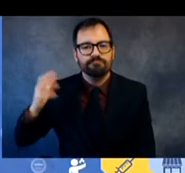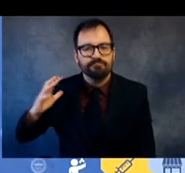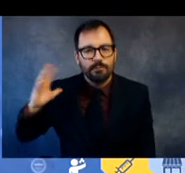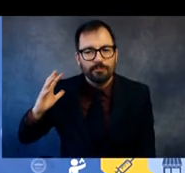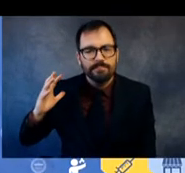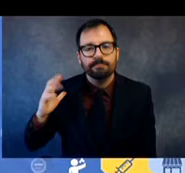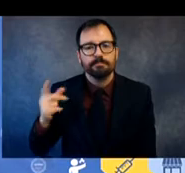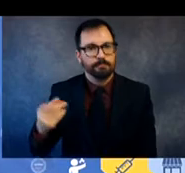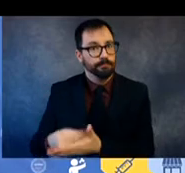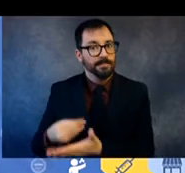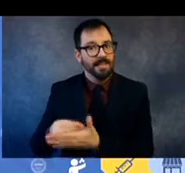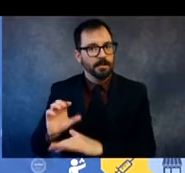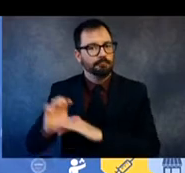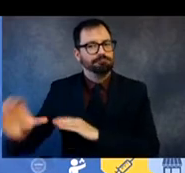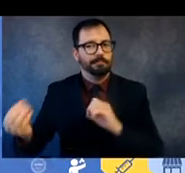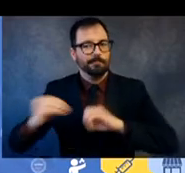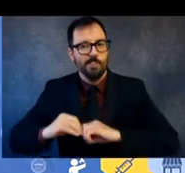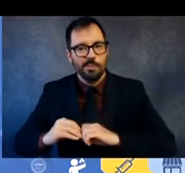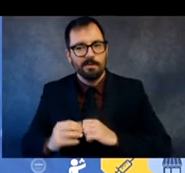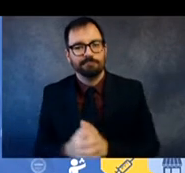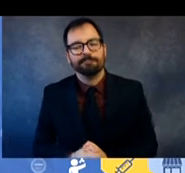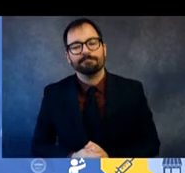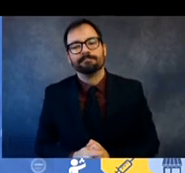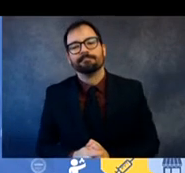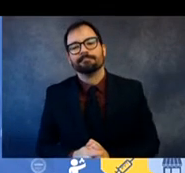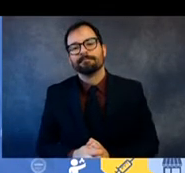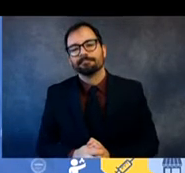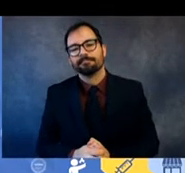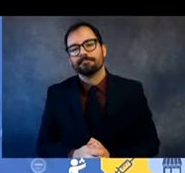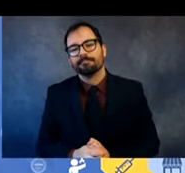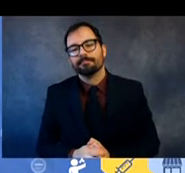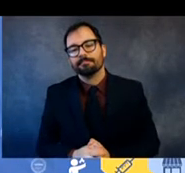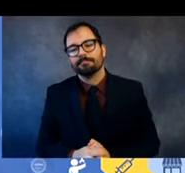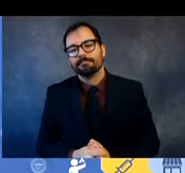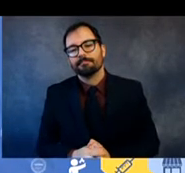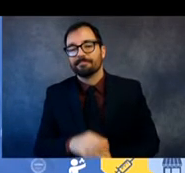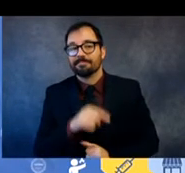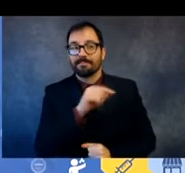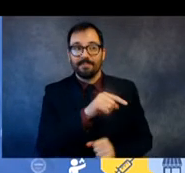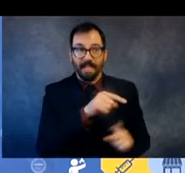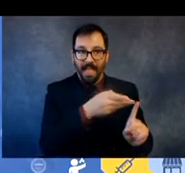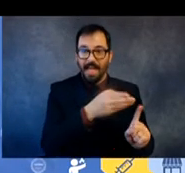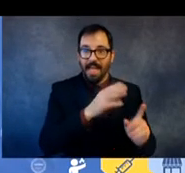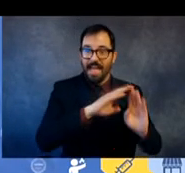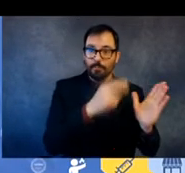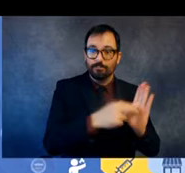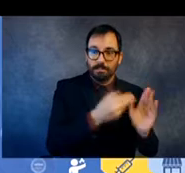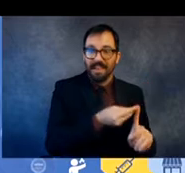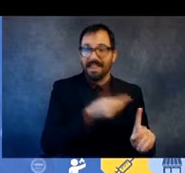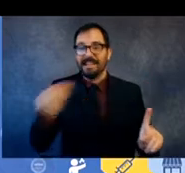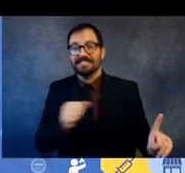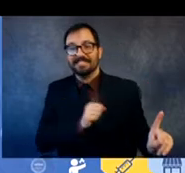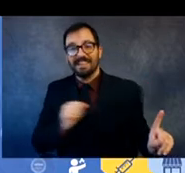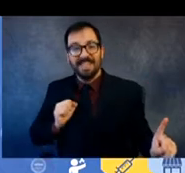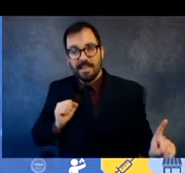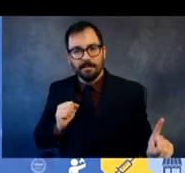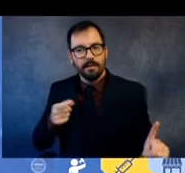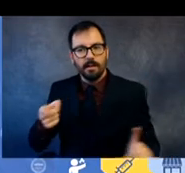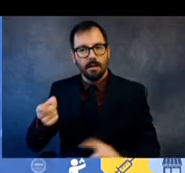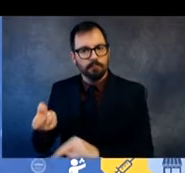bill went over to the Senate. Some of the money for our first responders went up when it went over to the Senate. We did lose the $15